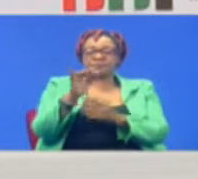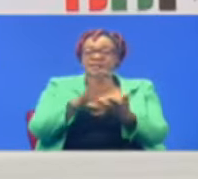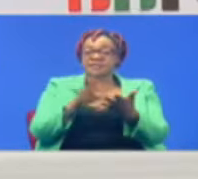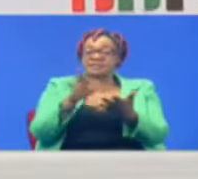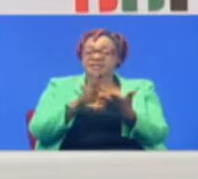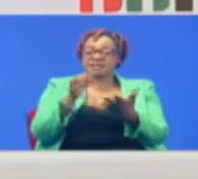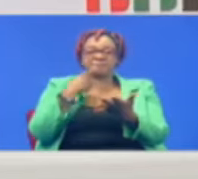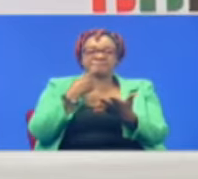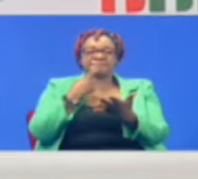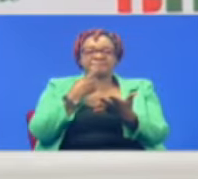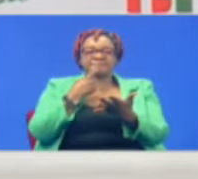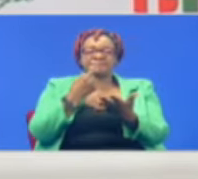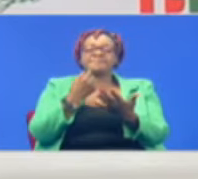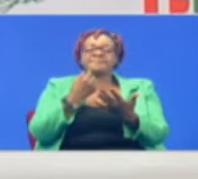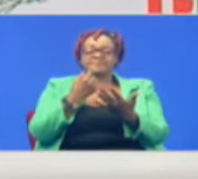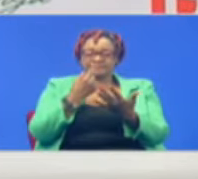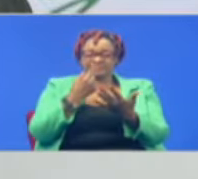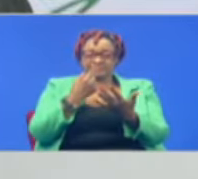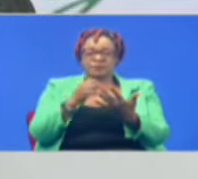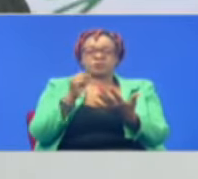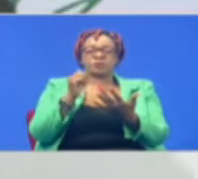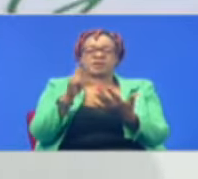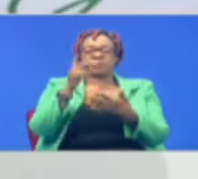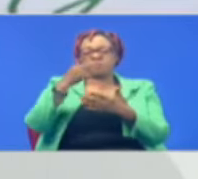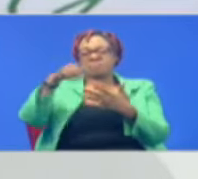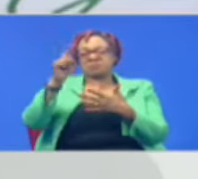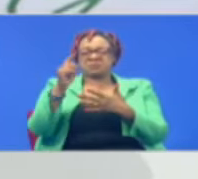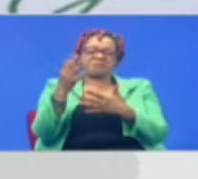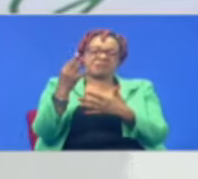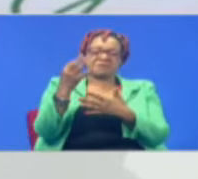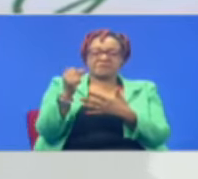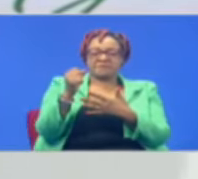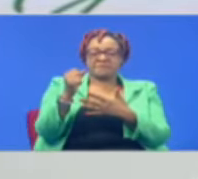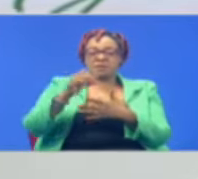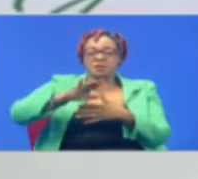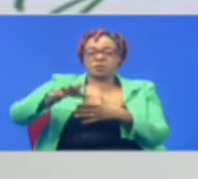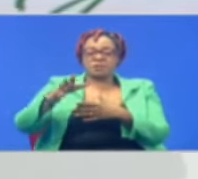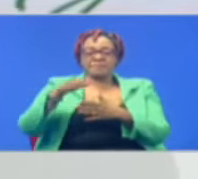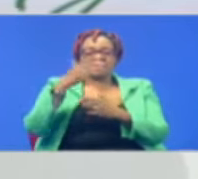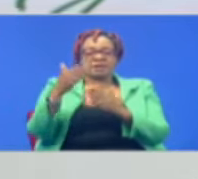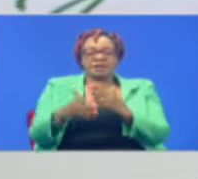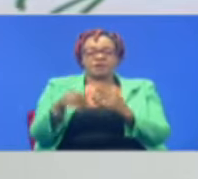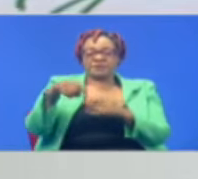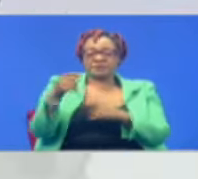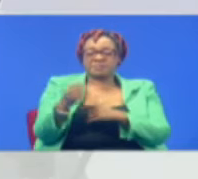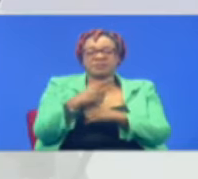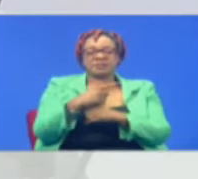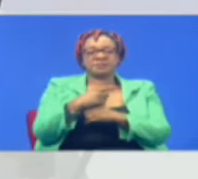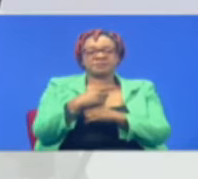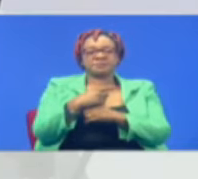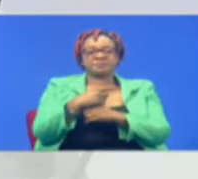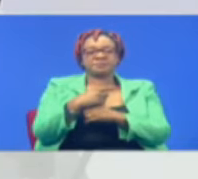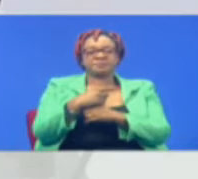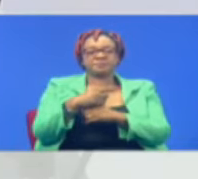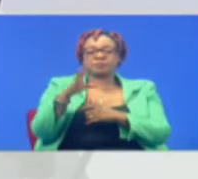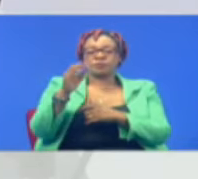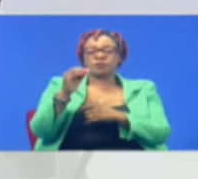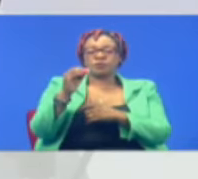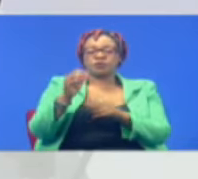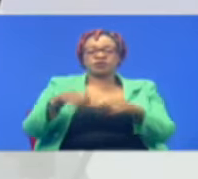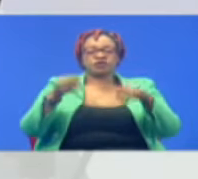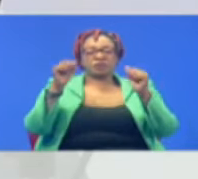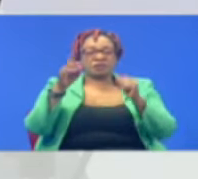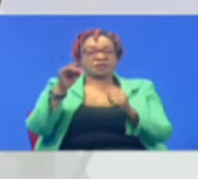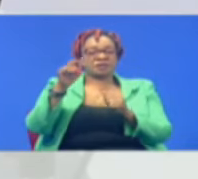says it is on course to have the bill passed in at least 35 counties by the end of this month. Co-chair Dennis Waweru